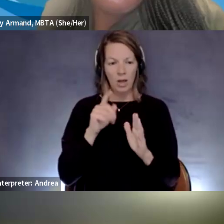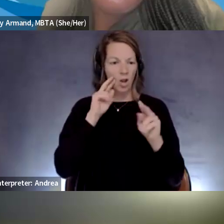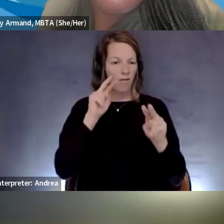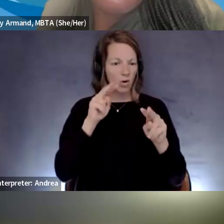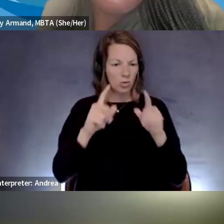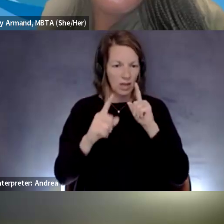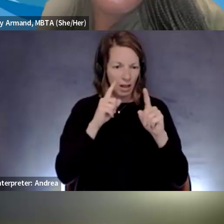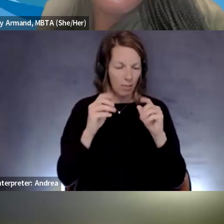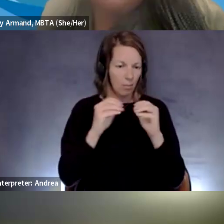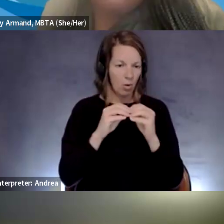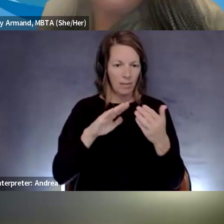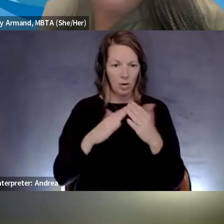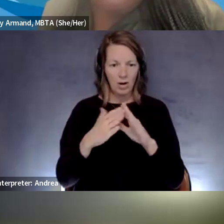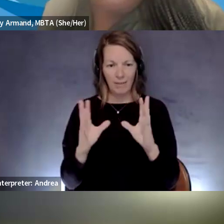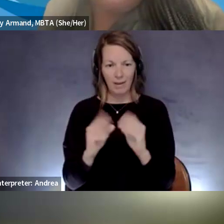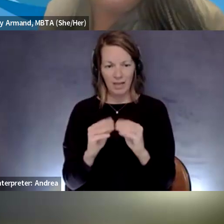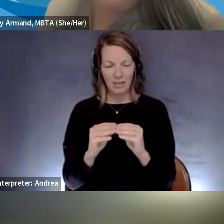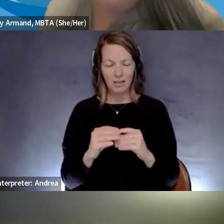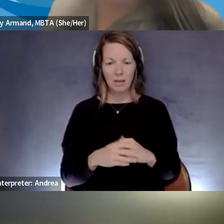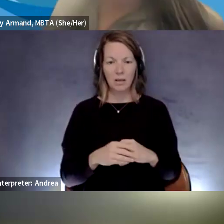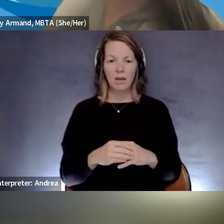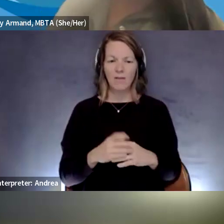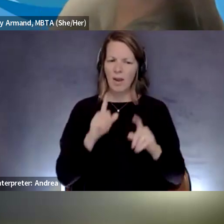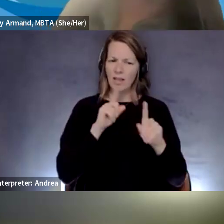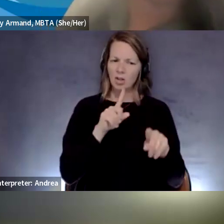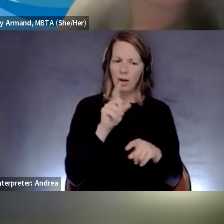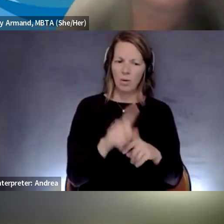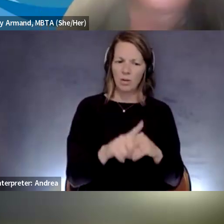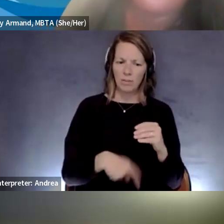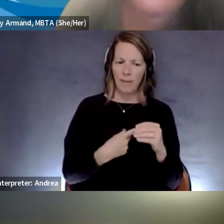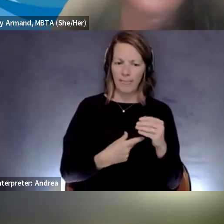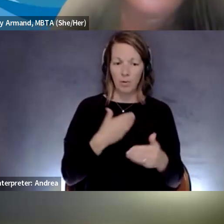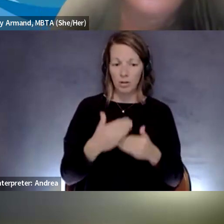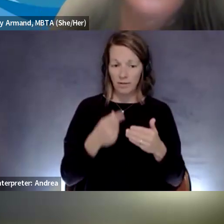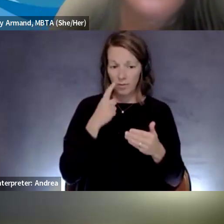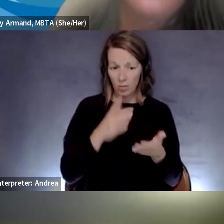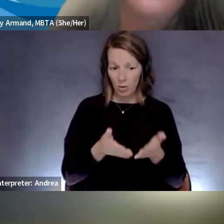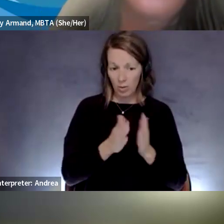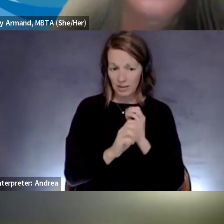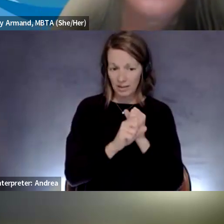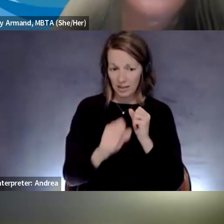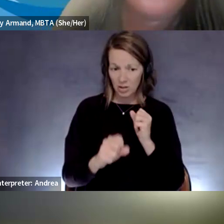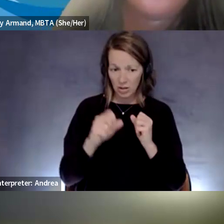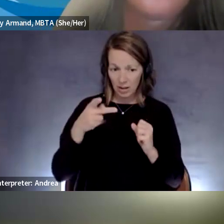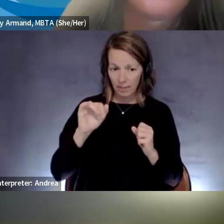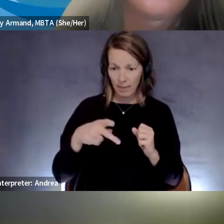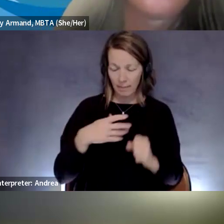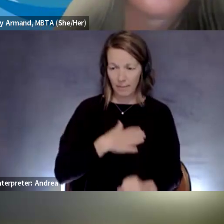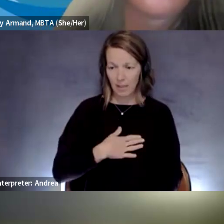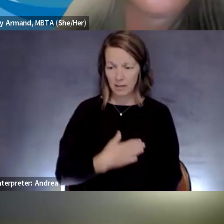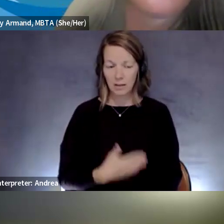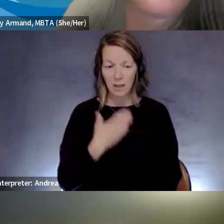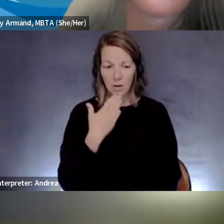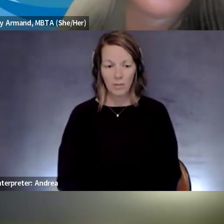more community meetings. And if you can answer my question about the process for the requesting an extension of the PIP, please do. Thank